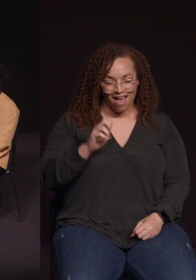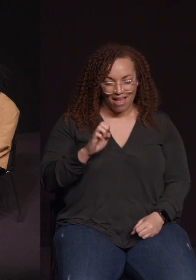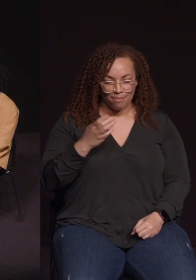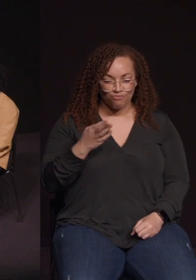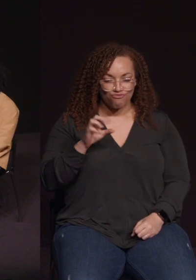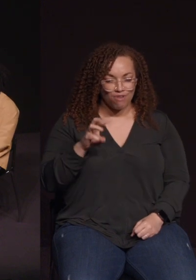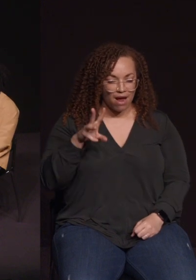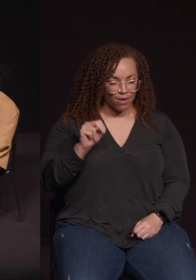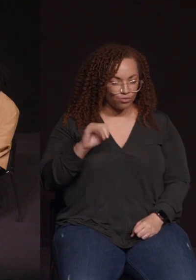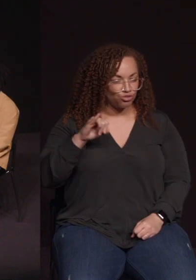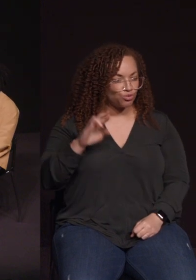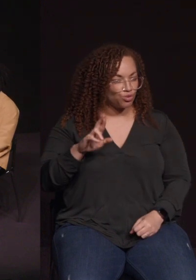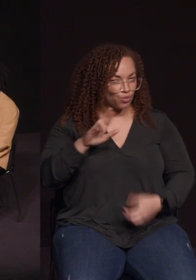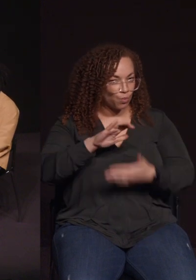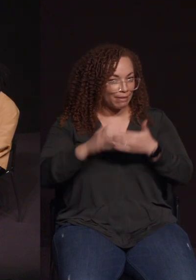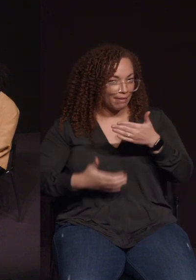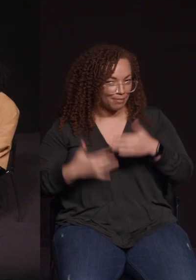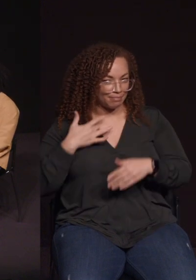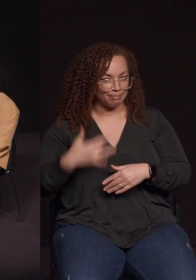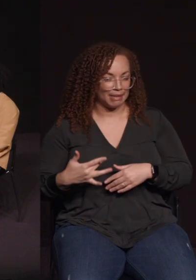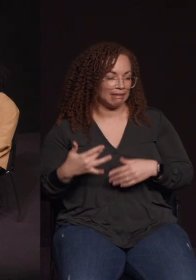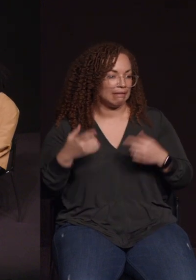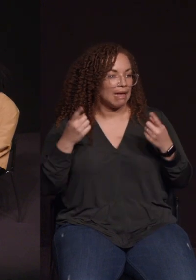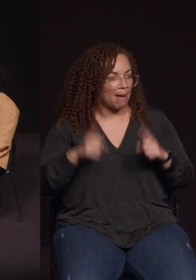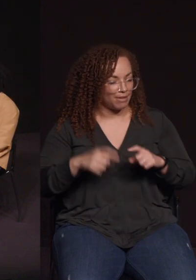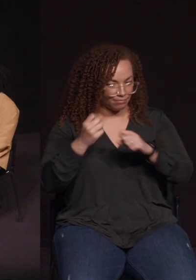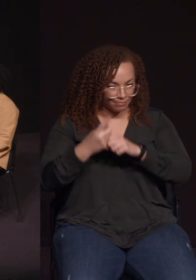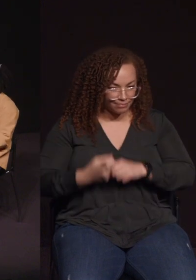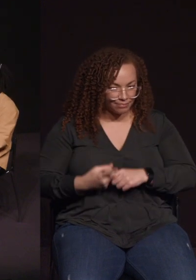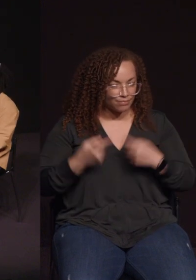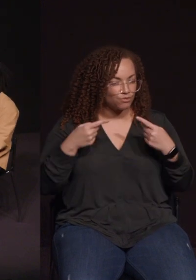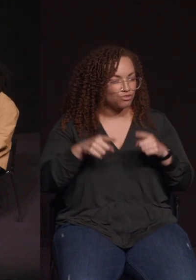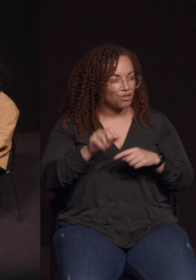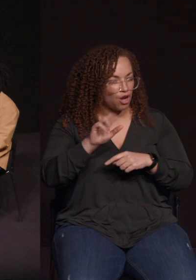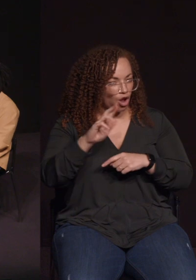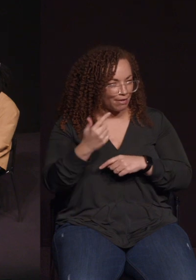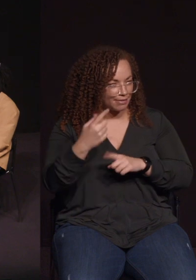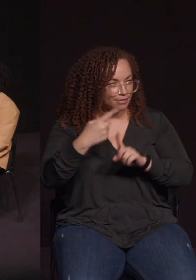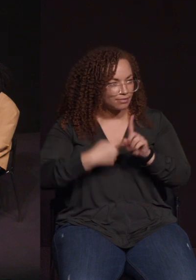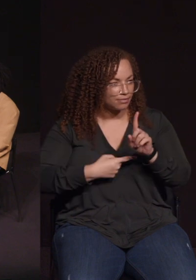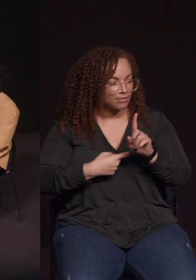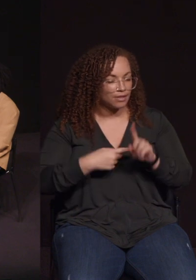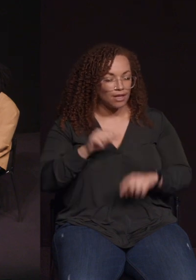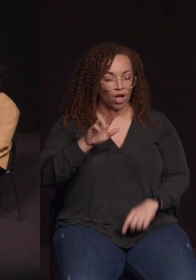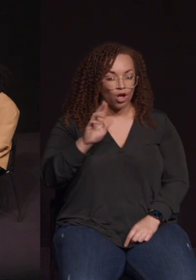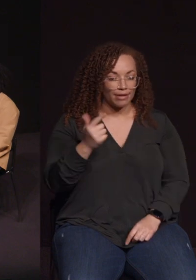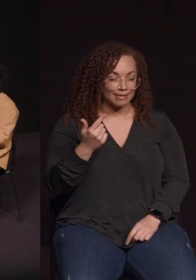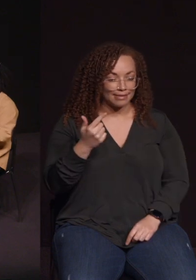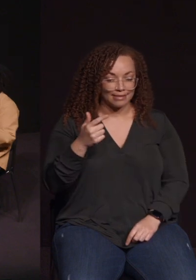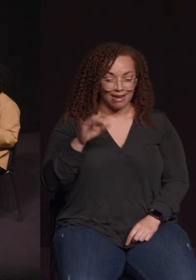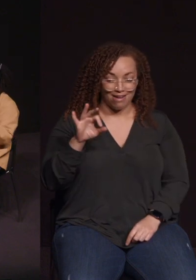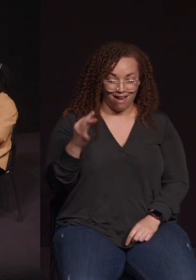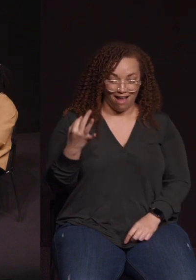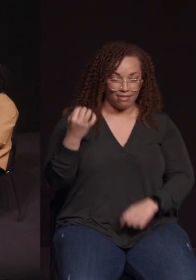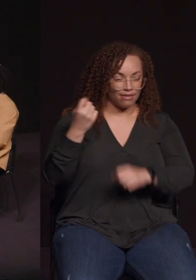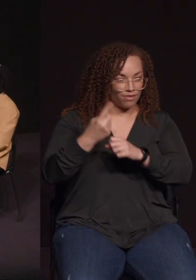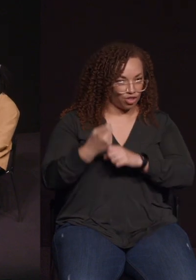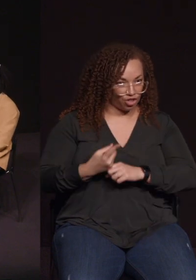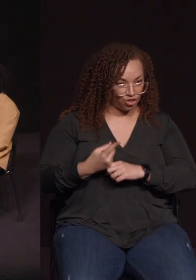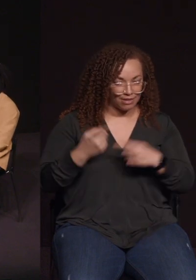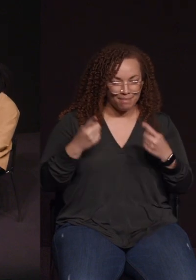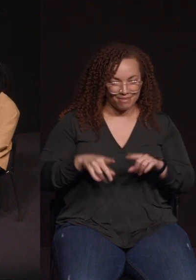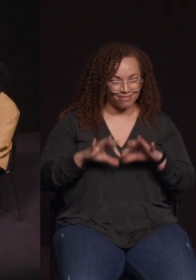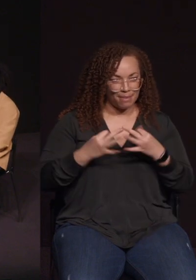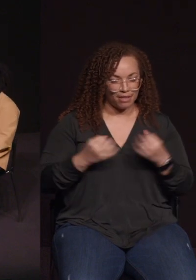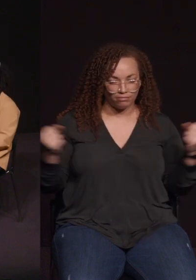happens annually in August. And on August 9th, every year, the family convenes